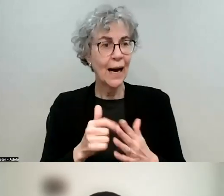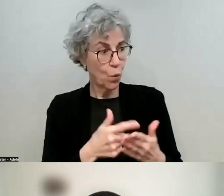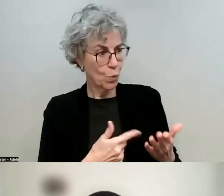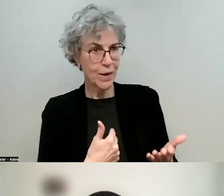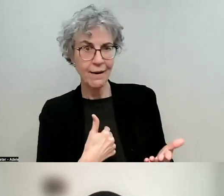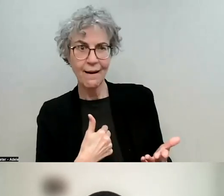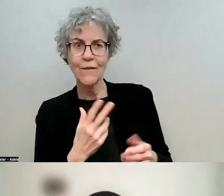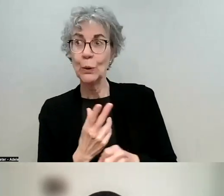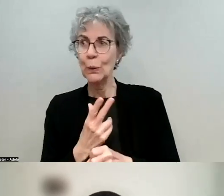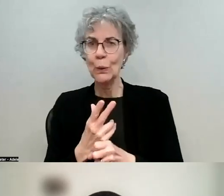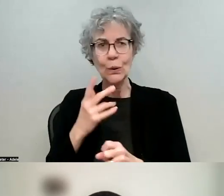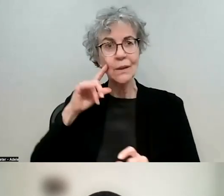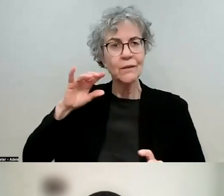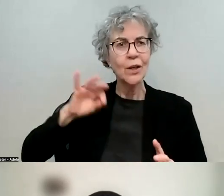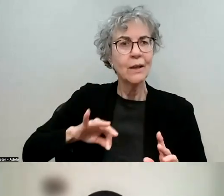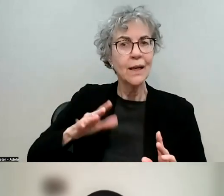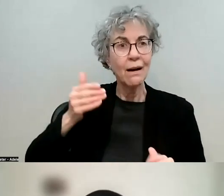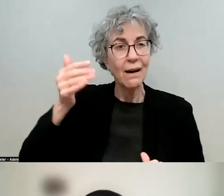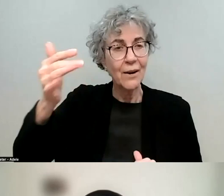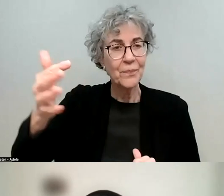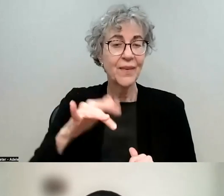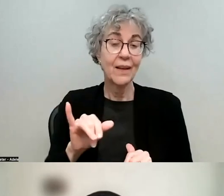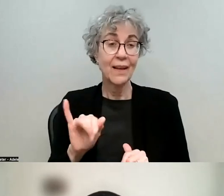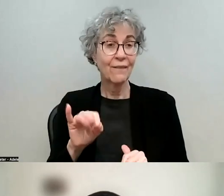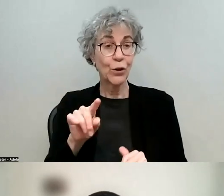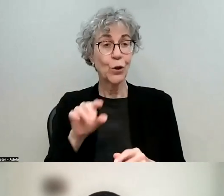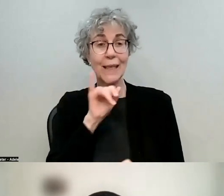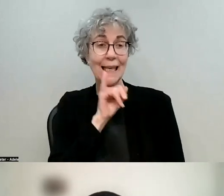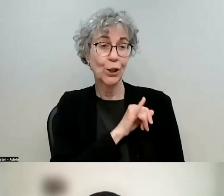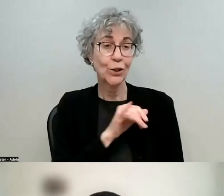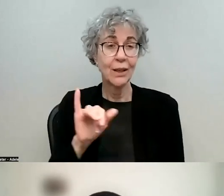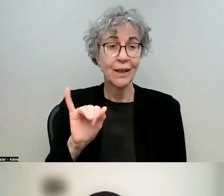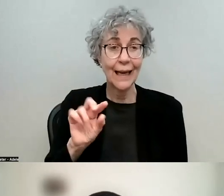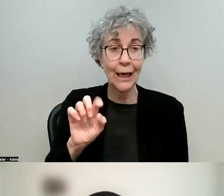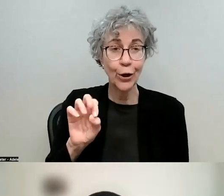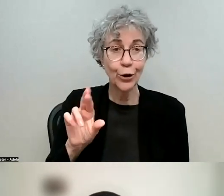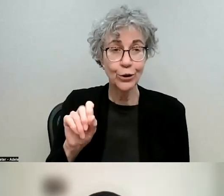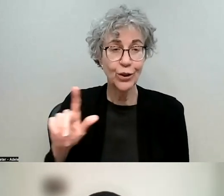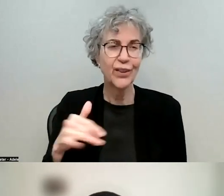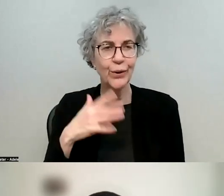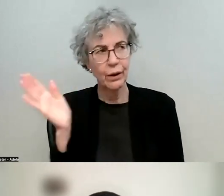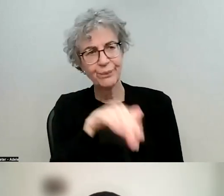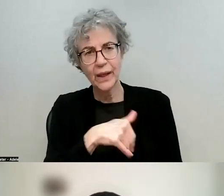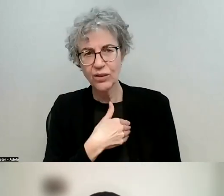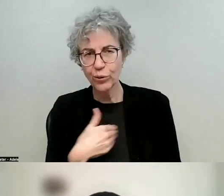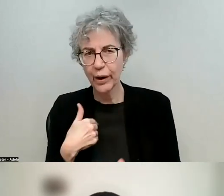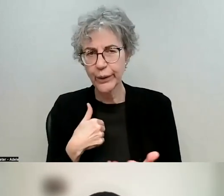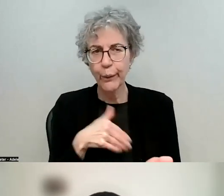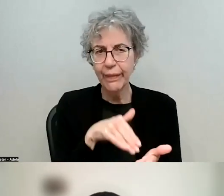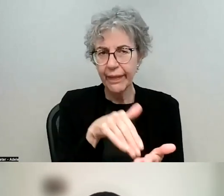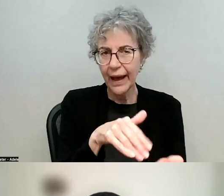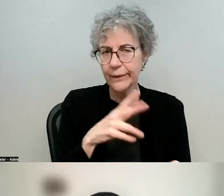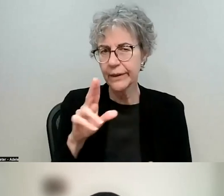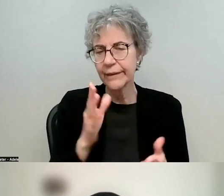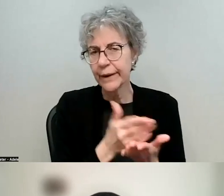And it's not to say, you know, if you're in Ingersoll and you're watching this and you go, well, sure, Toronto, thousands of units, right? What